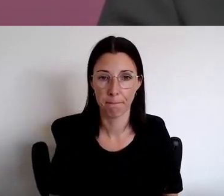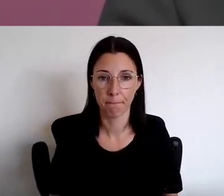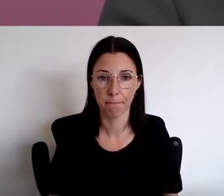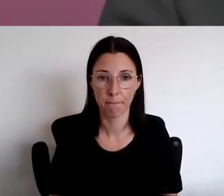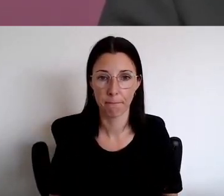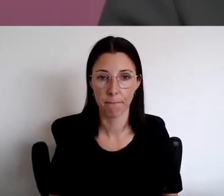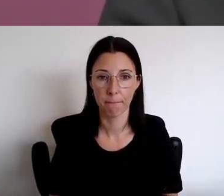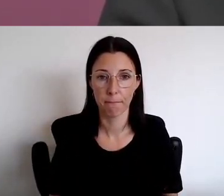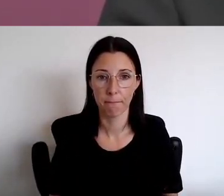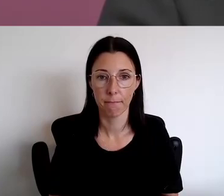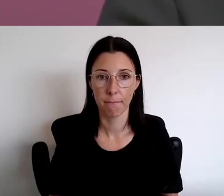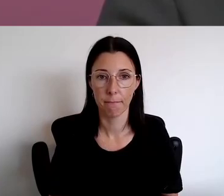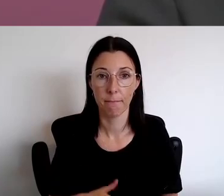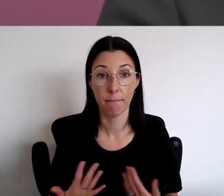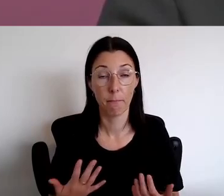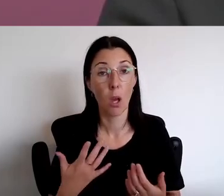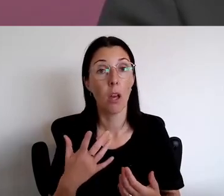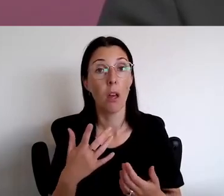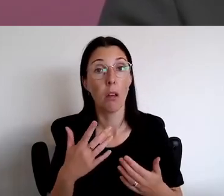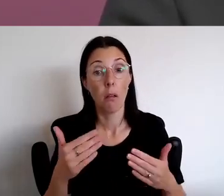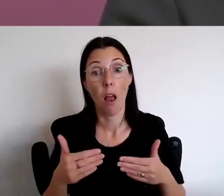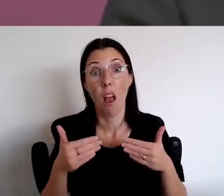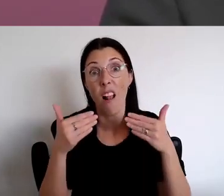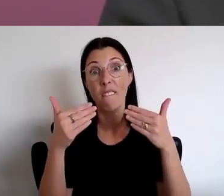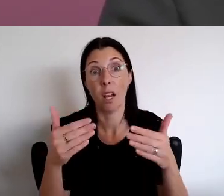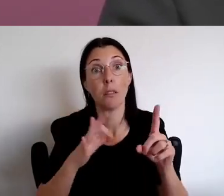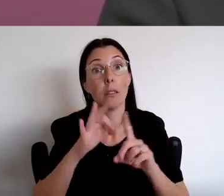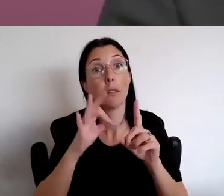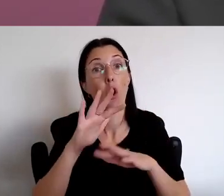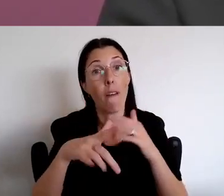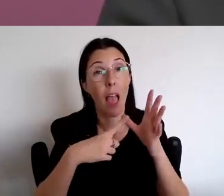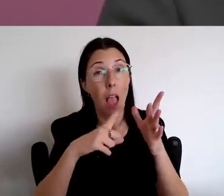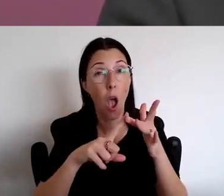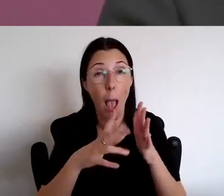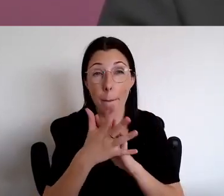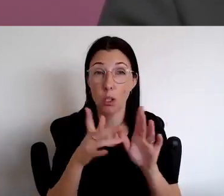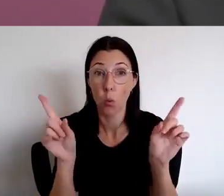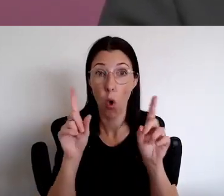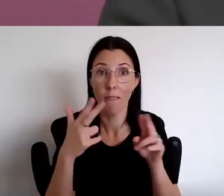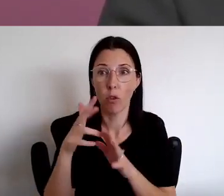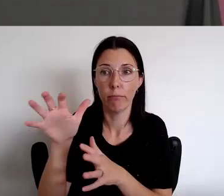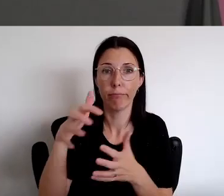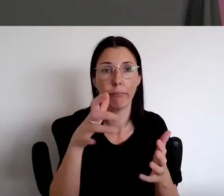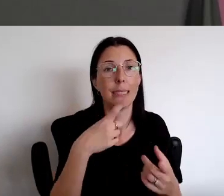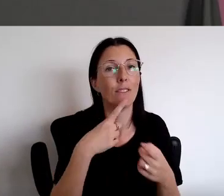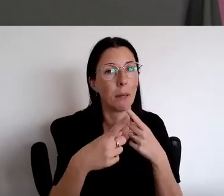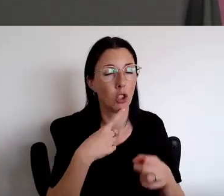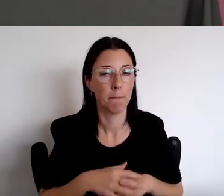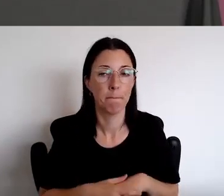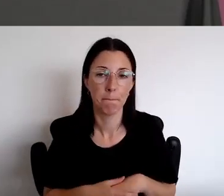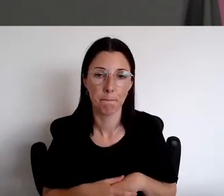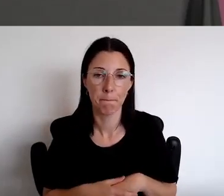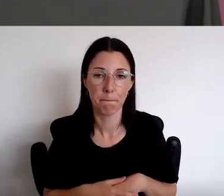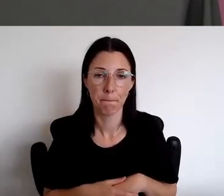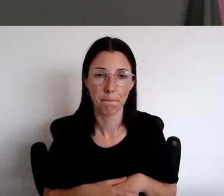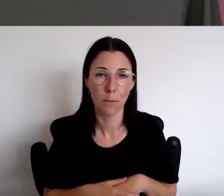Maybe one for you, Linda. What do advances in AI mean for intelligence gathering for corruption prevention? Yeah, thanks, Alison. You're